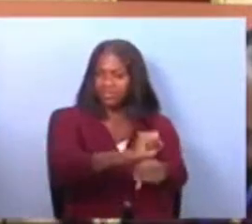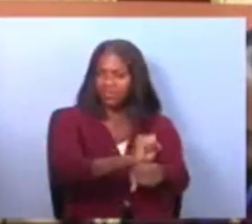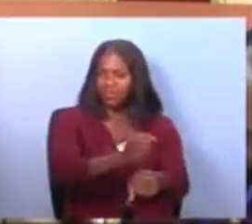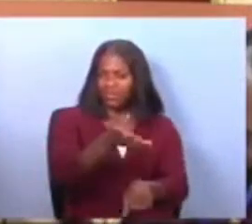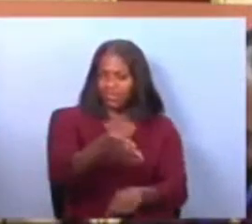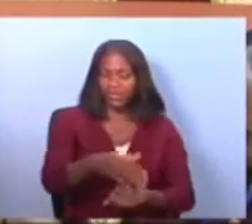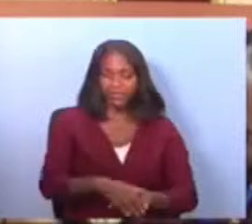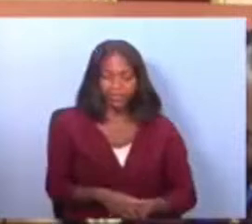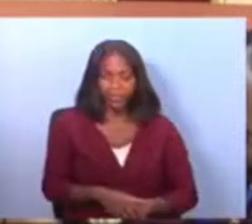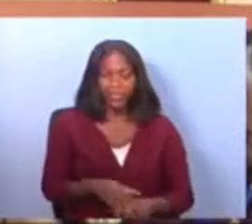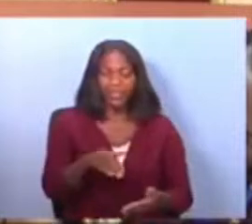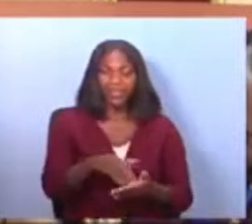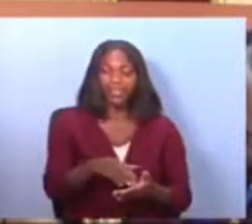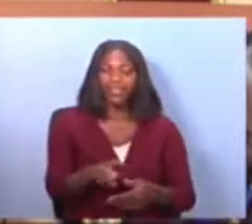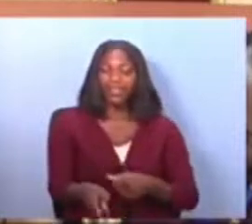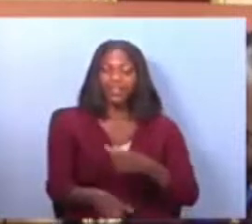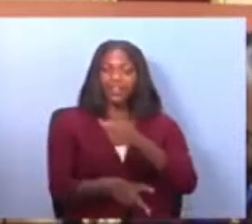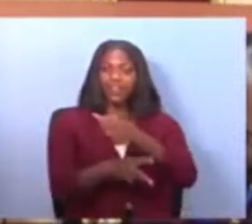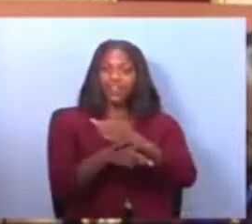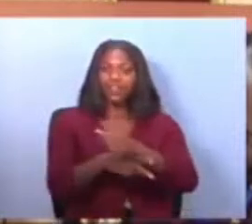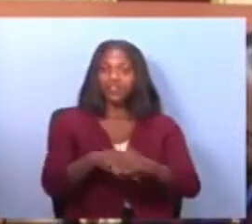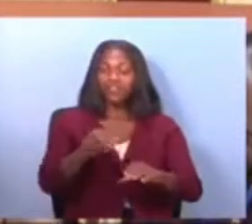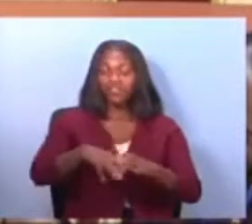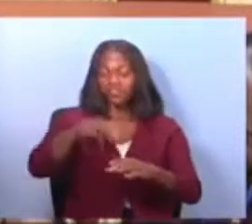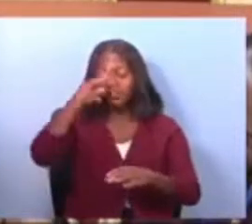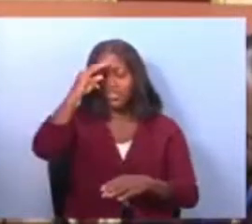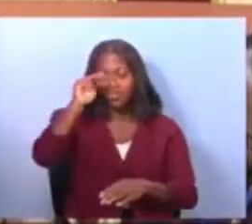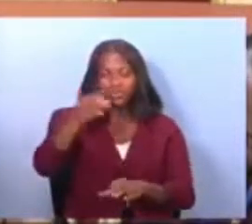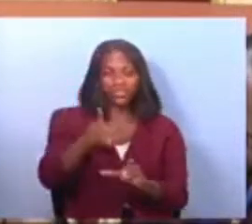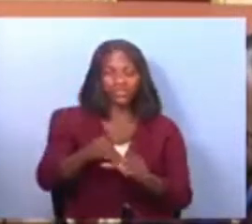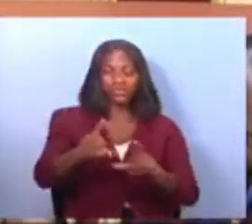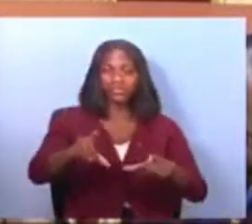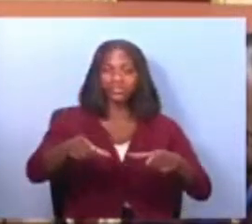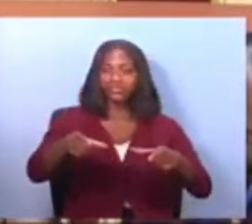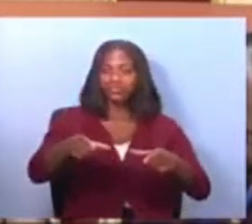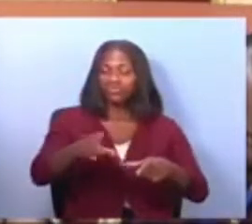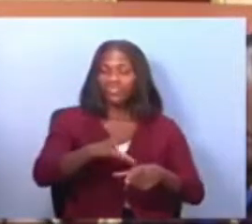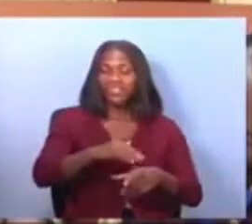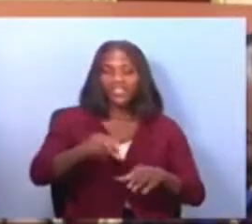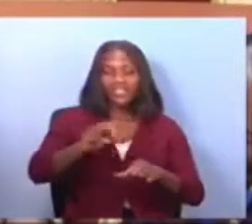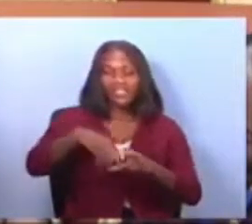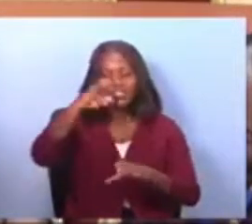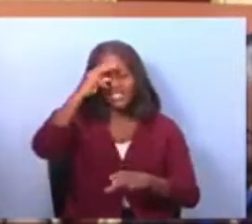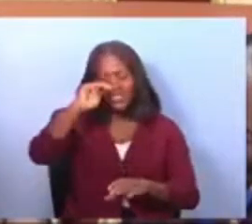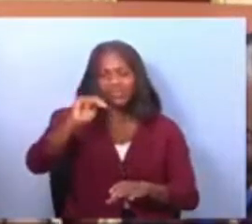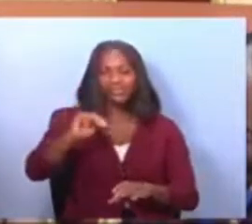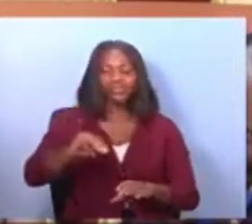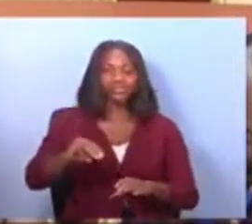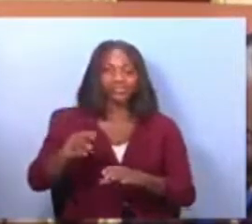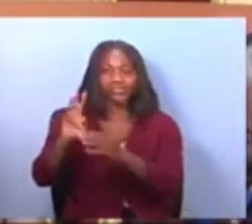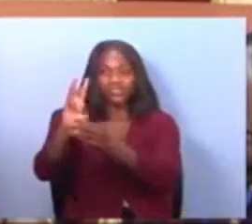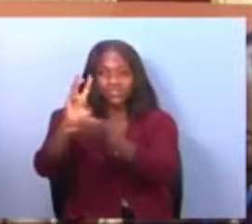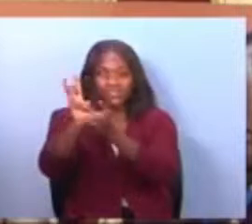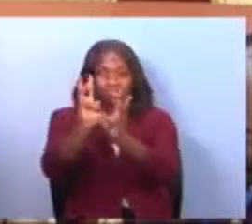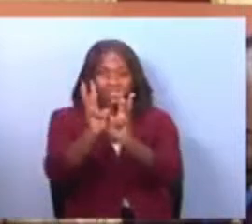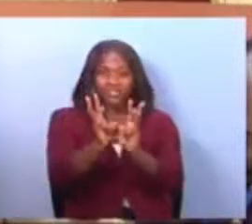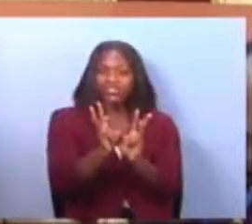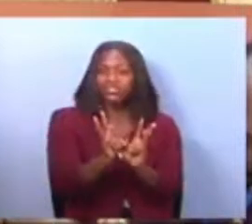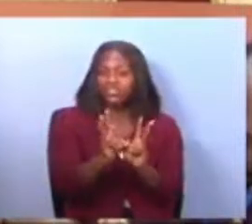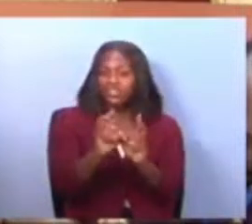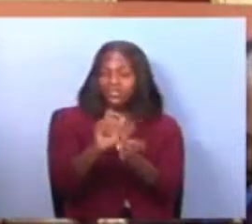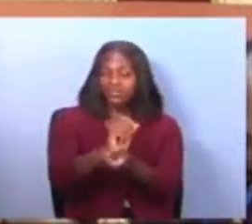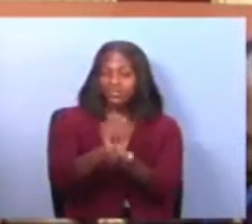also the Vice Chair of Disability Caucus and Chair of the Climate Change Caucus. Mr. Speaker,